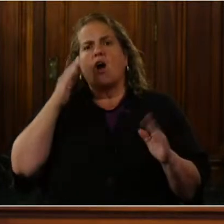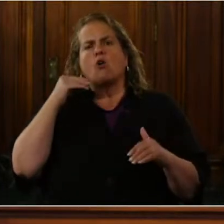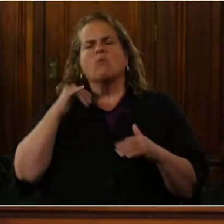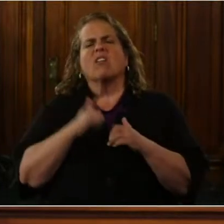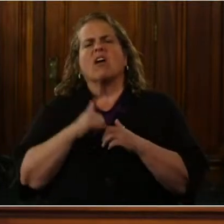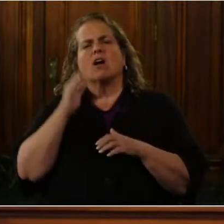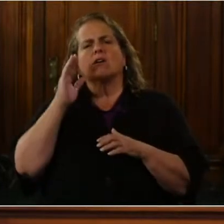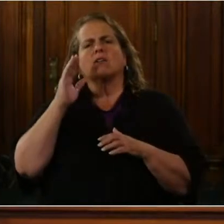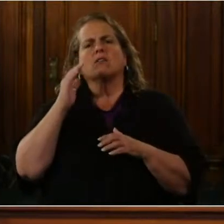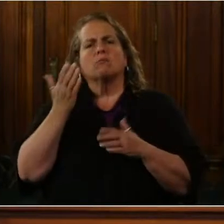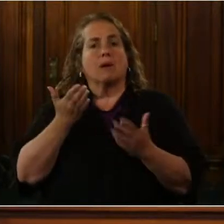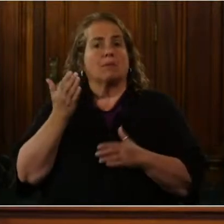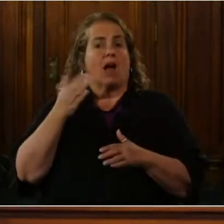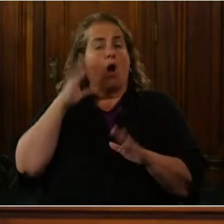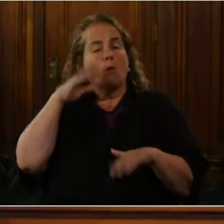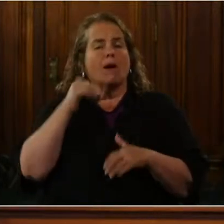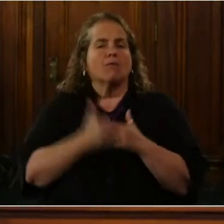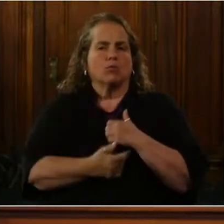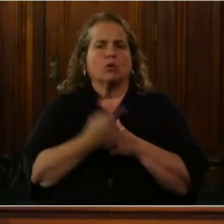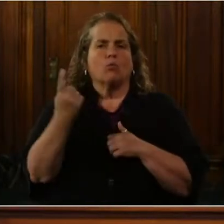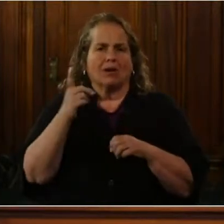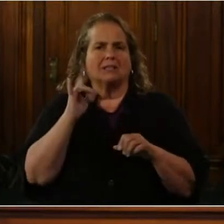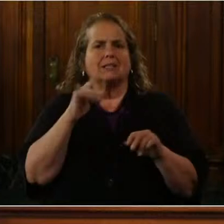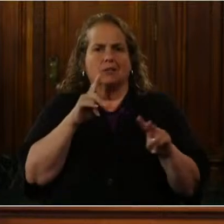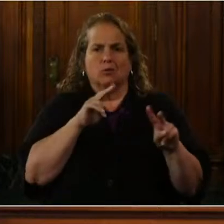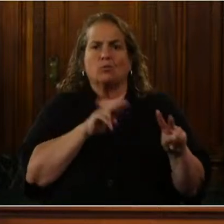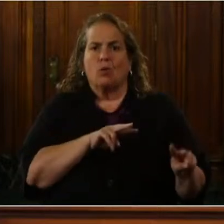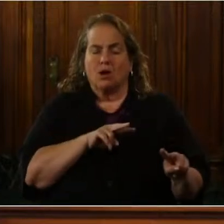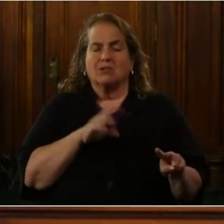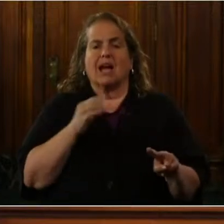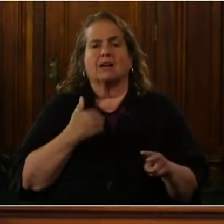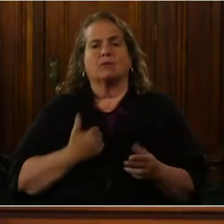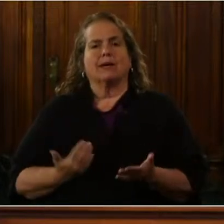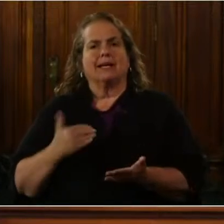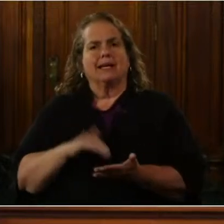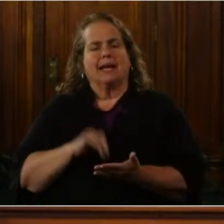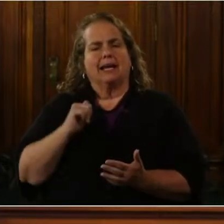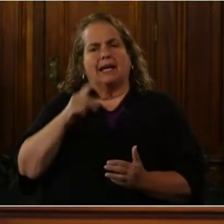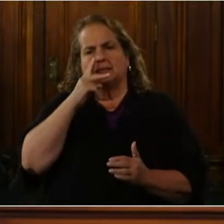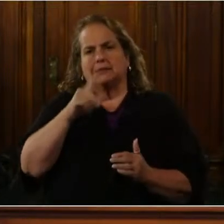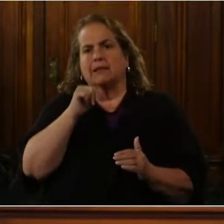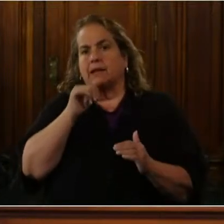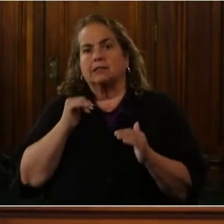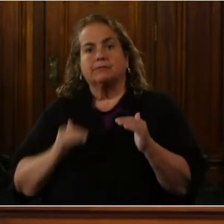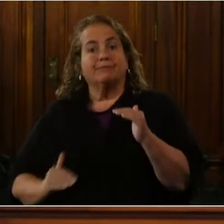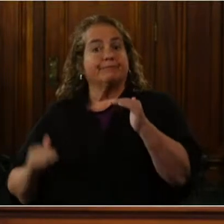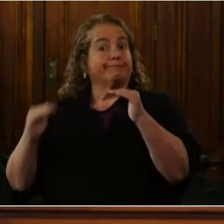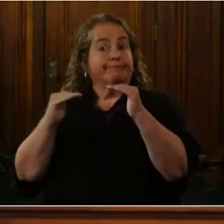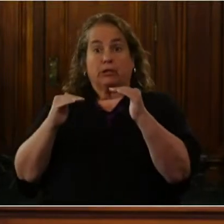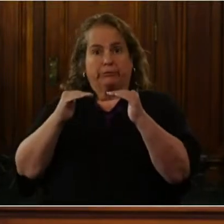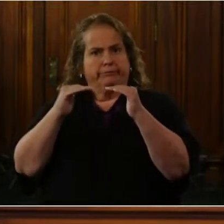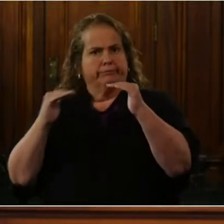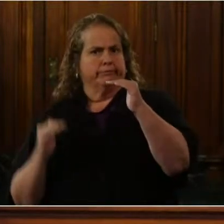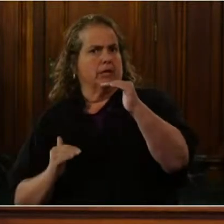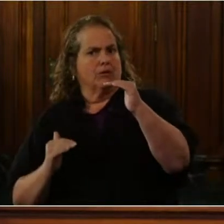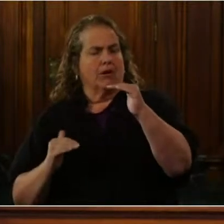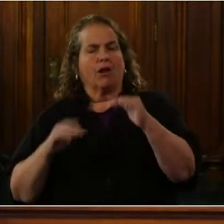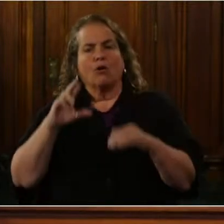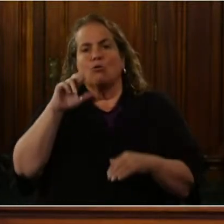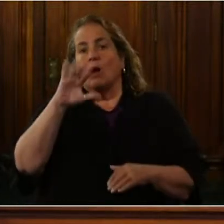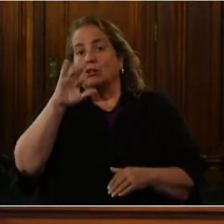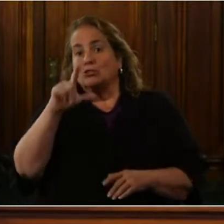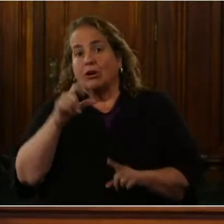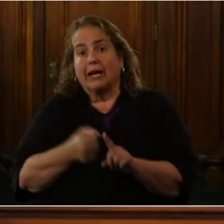about everybody watched, we again see the disparities and the racial impact of this